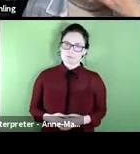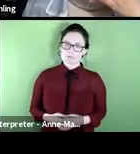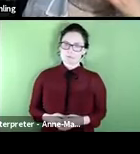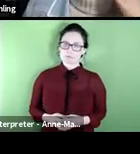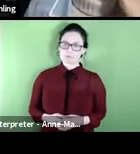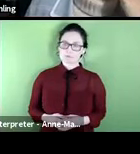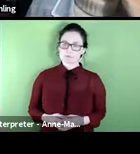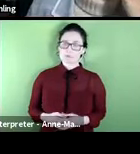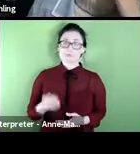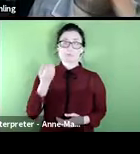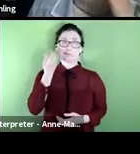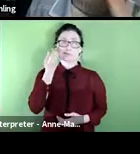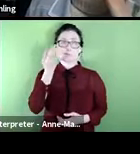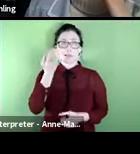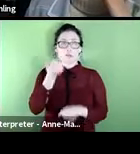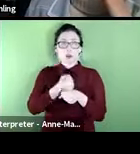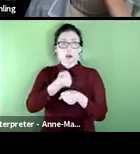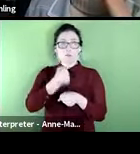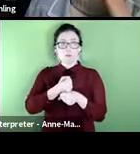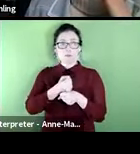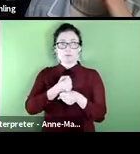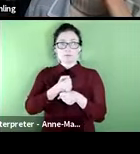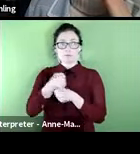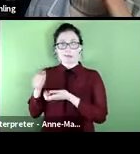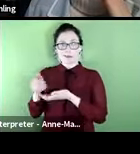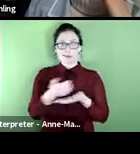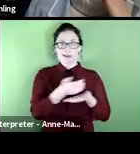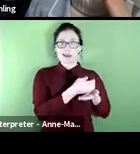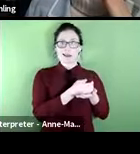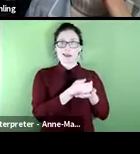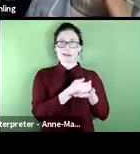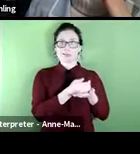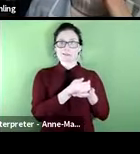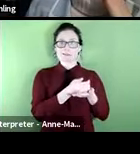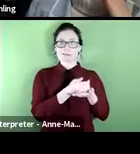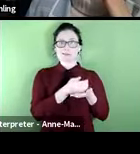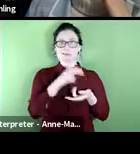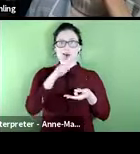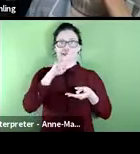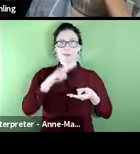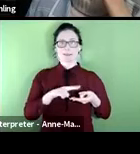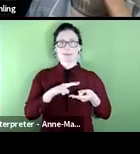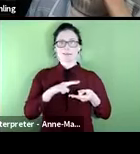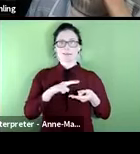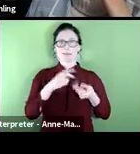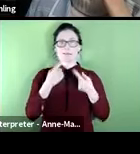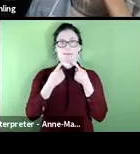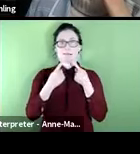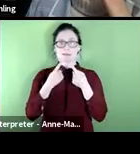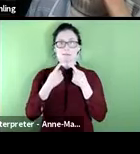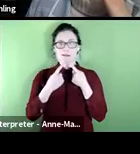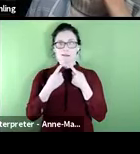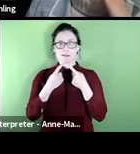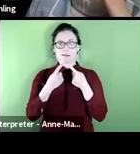every government collected wealth data